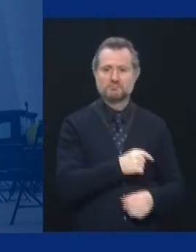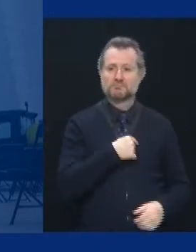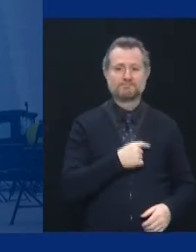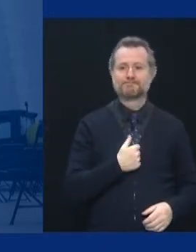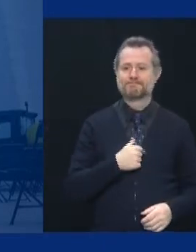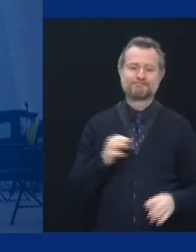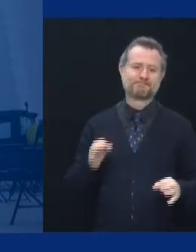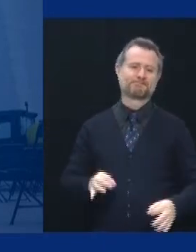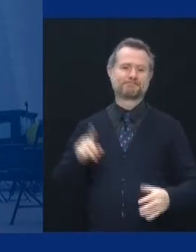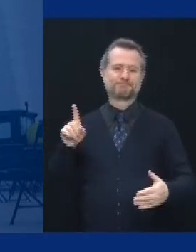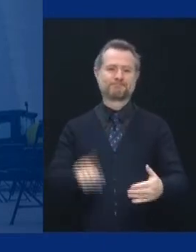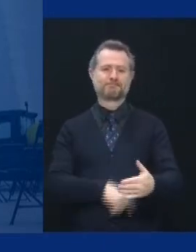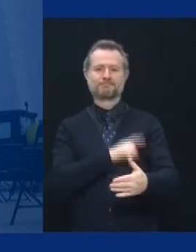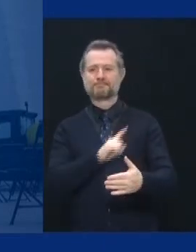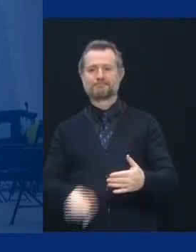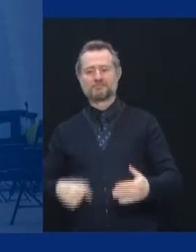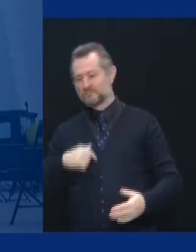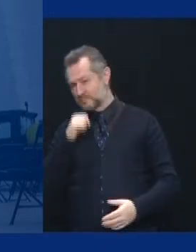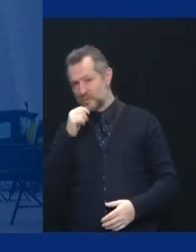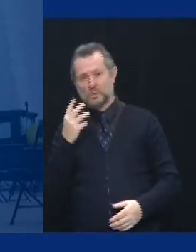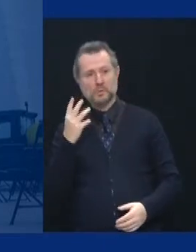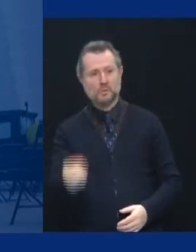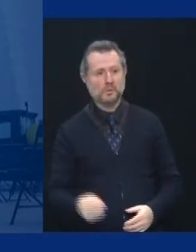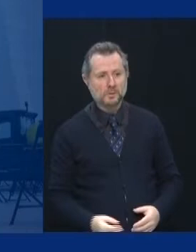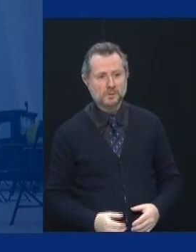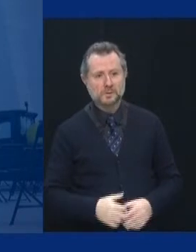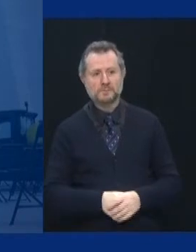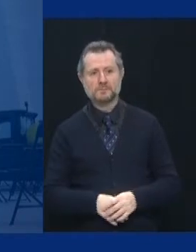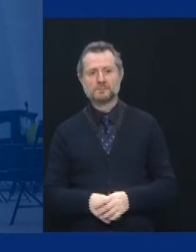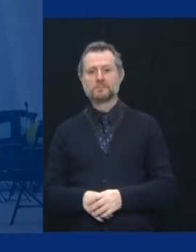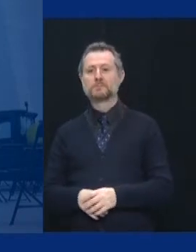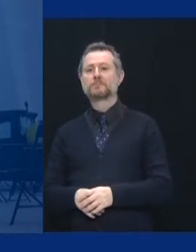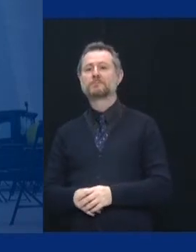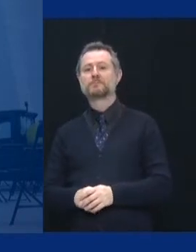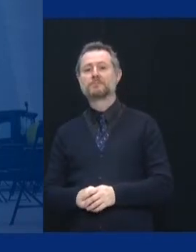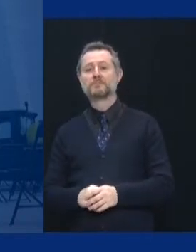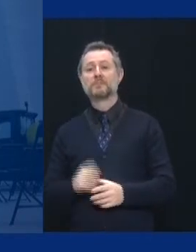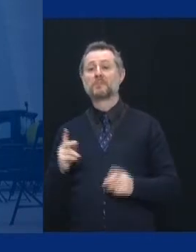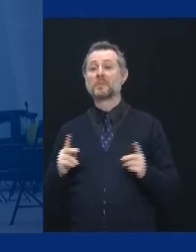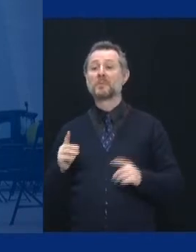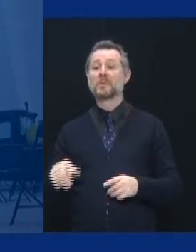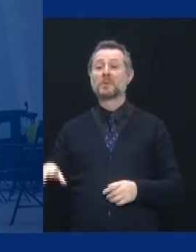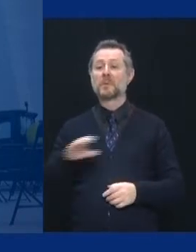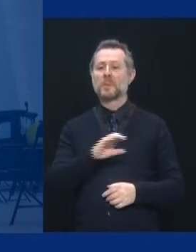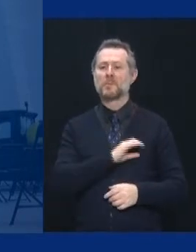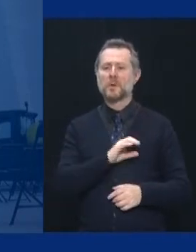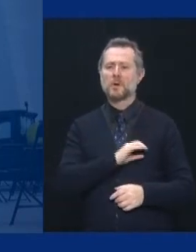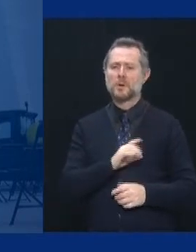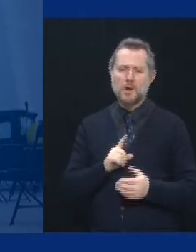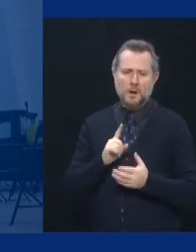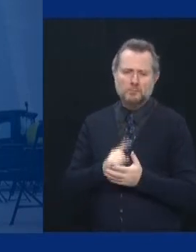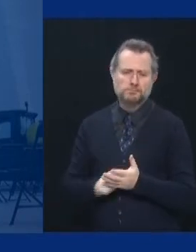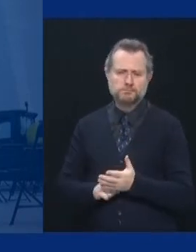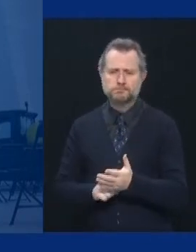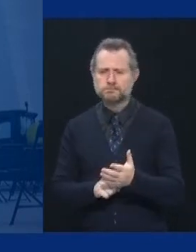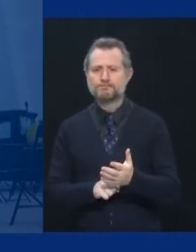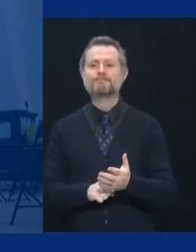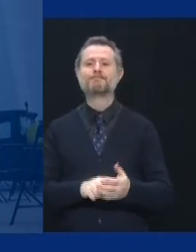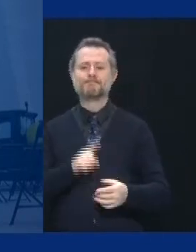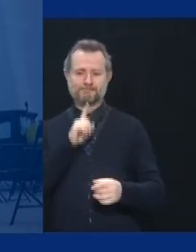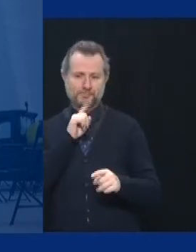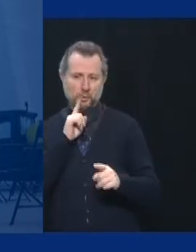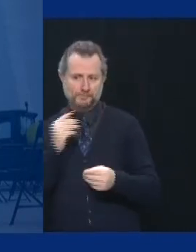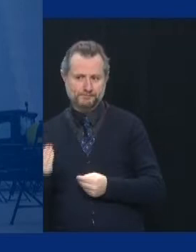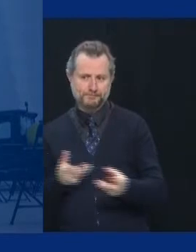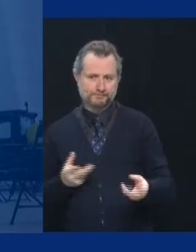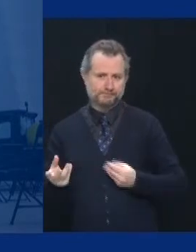to the inauguration. There have been reports from law enforcement sources that there is